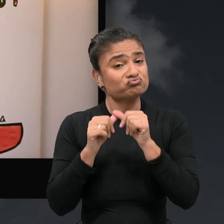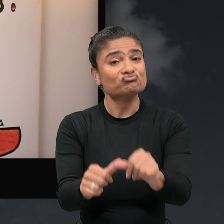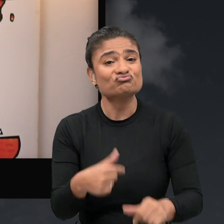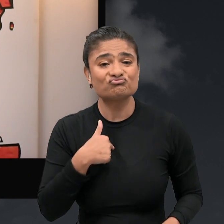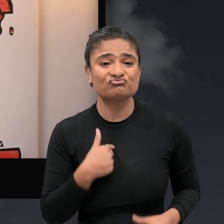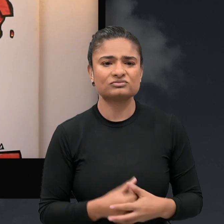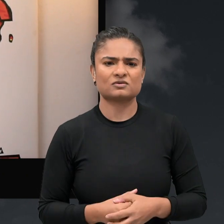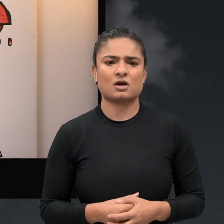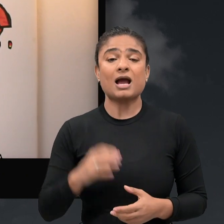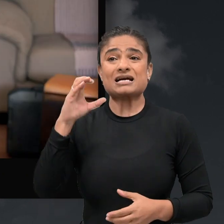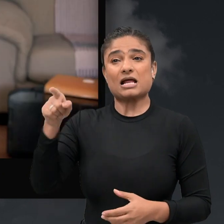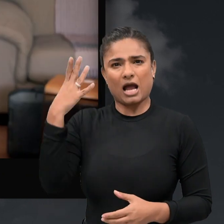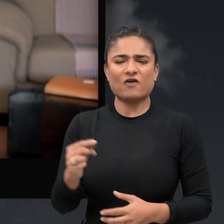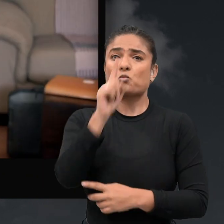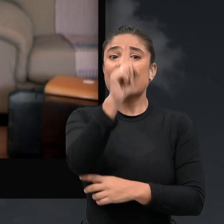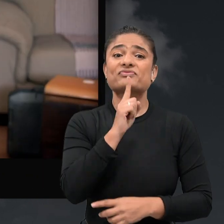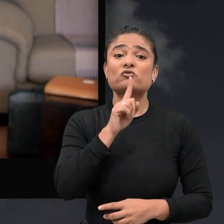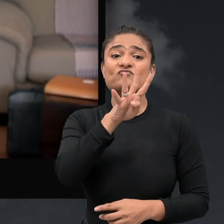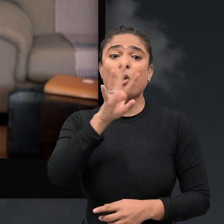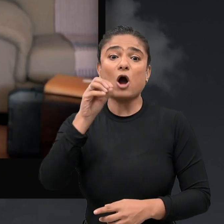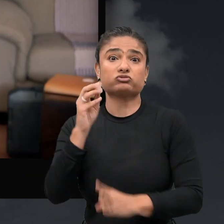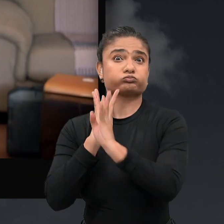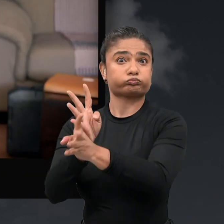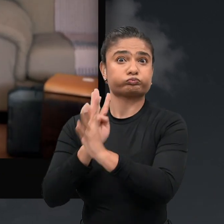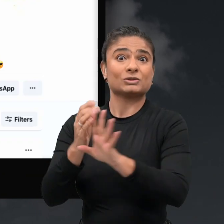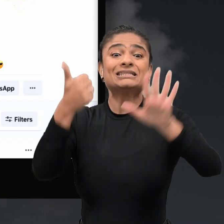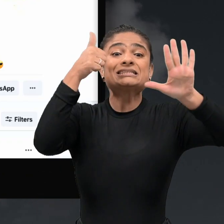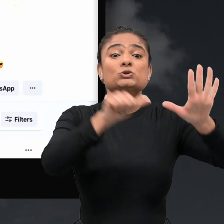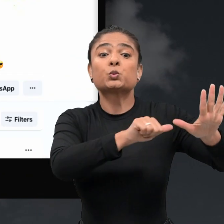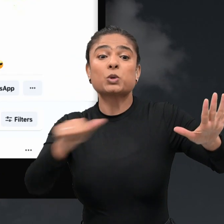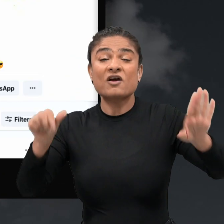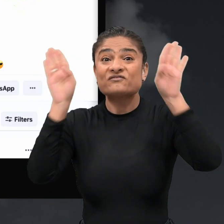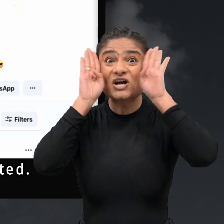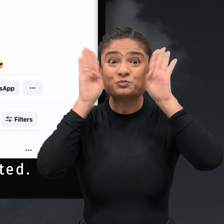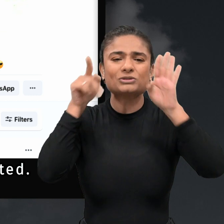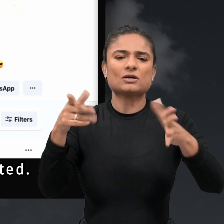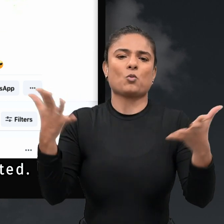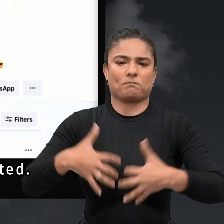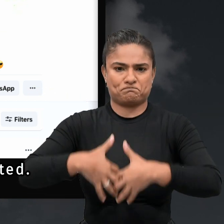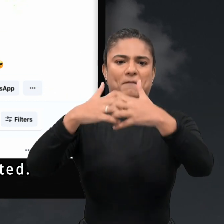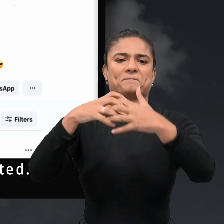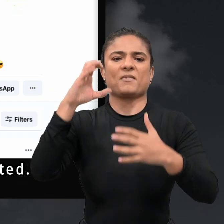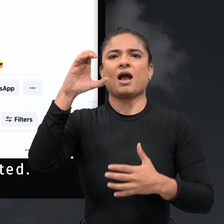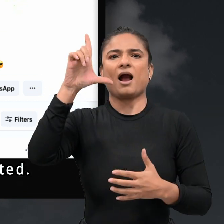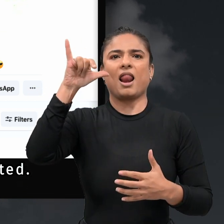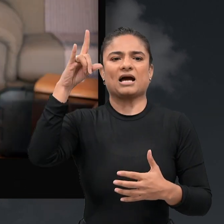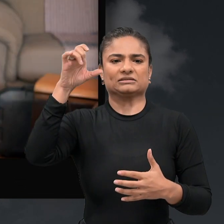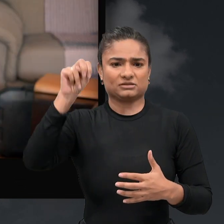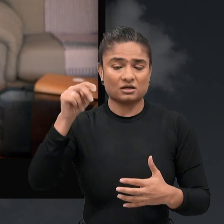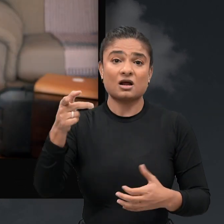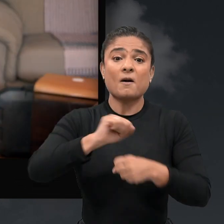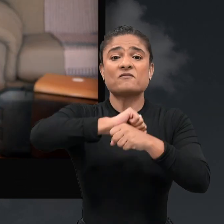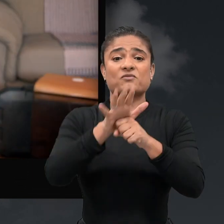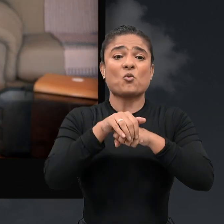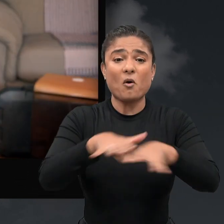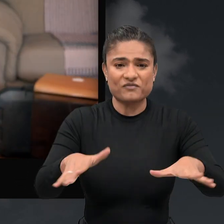do. Clayden het binne 6 weke 1400 followers op social media gehad op Facebook en daar Clayden's Designs begin.